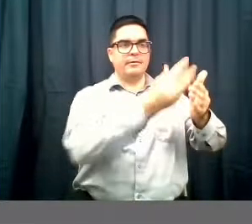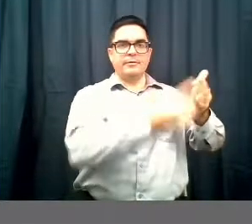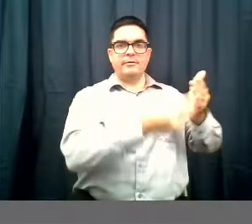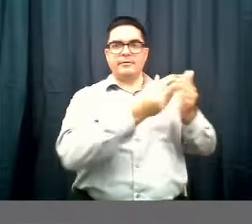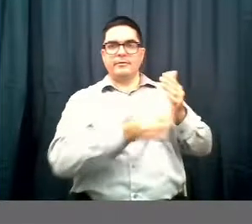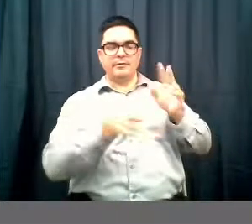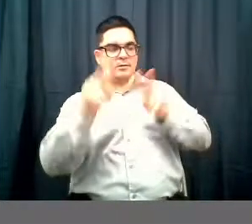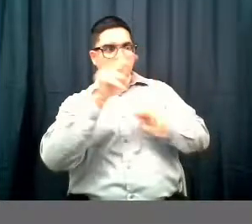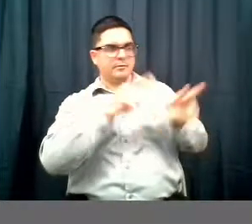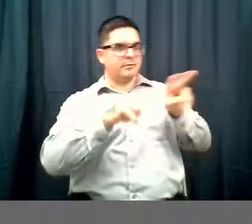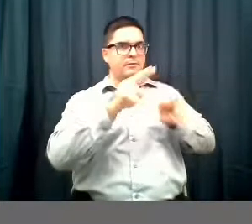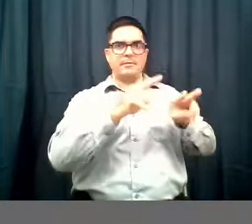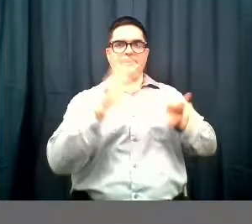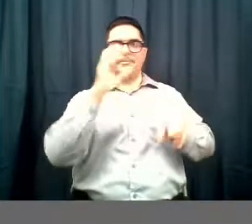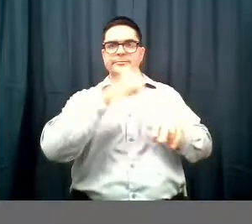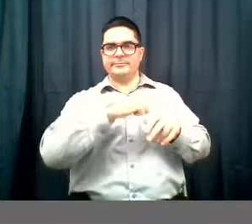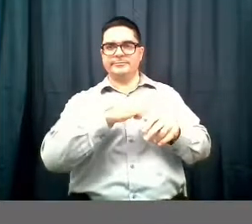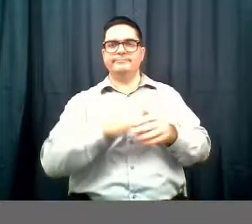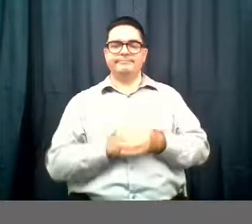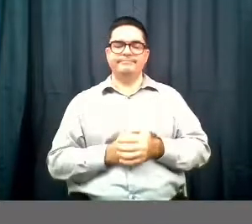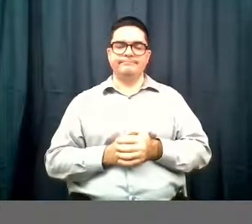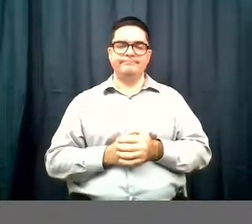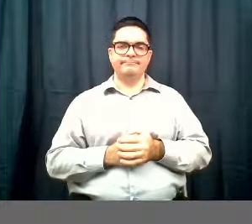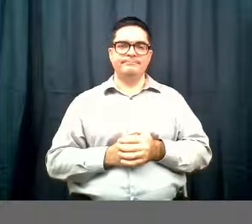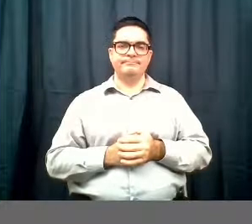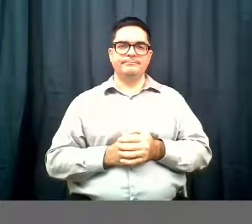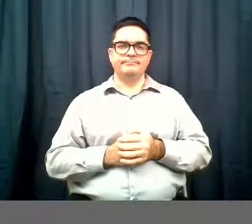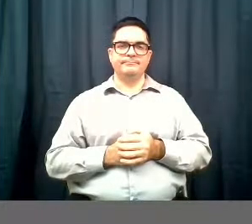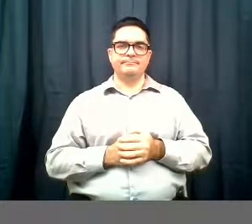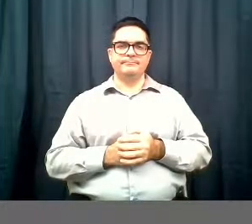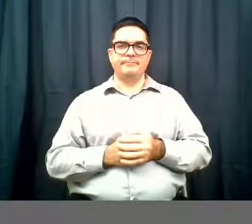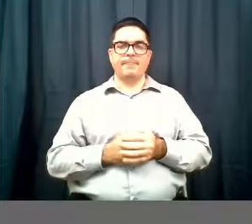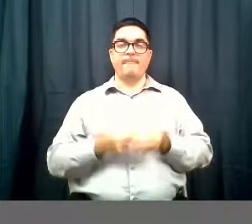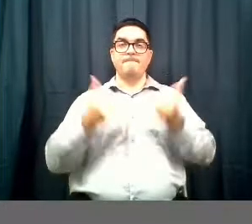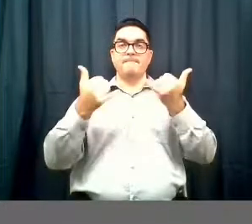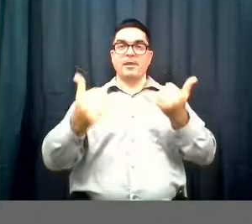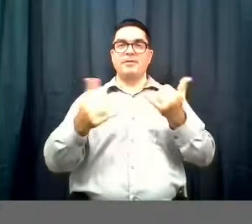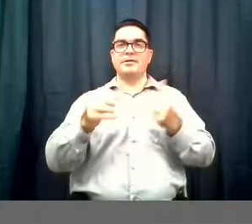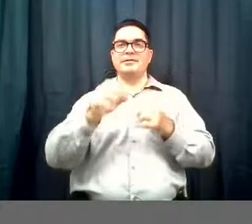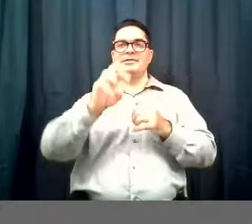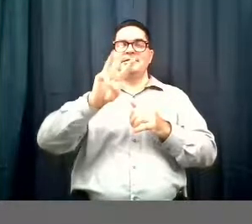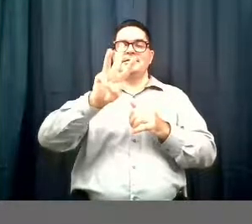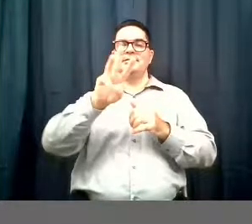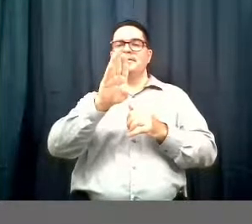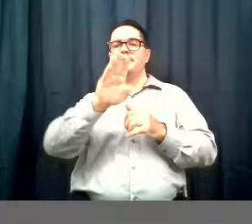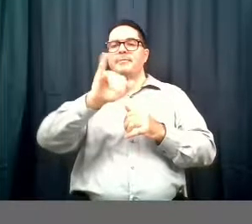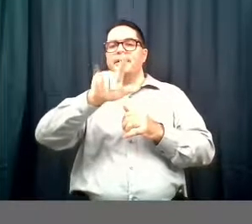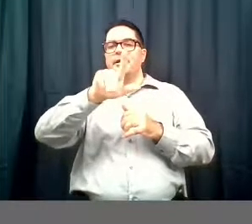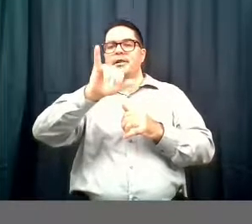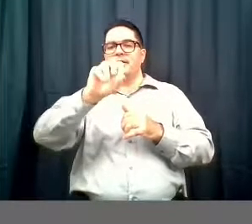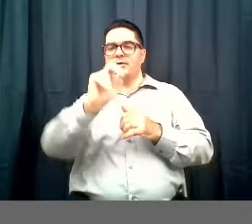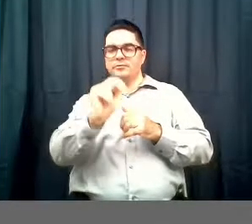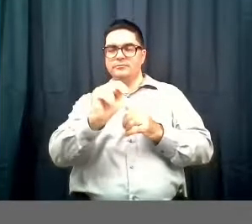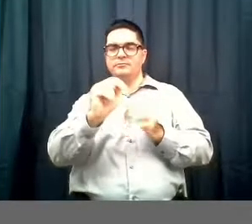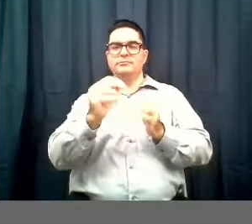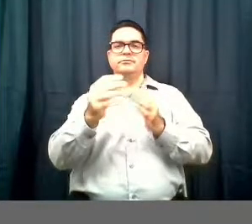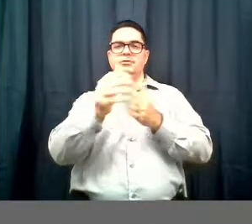incredibly helpful in identifying the $6 billion in cash consideration that's being offered to Commonwealth creditors in the latest